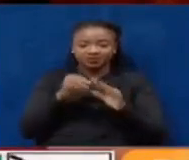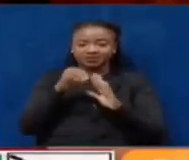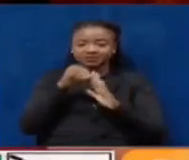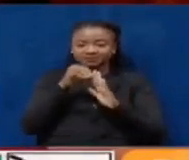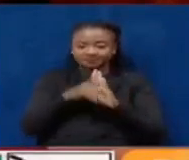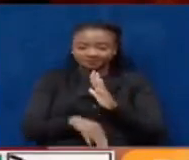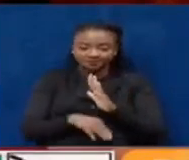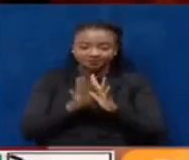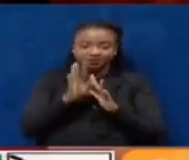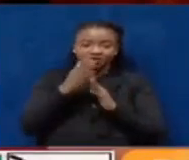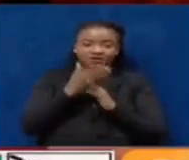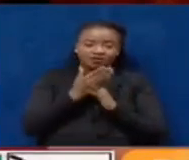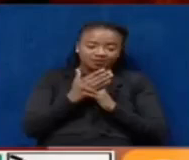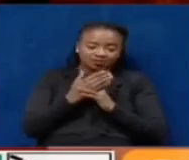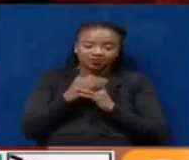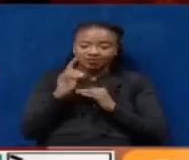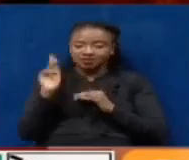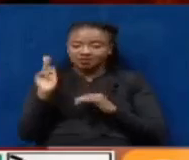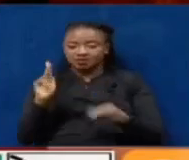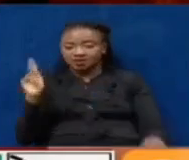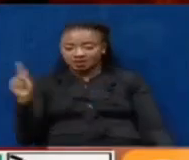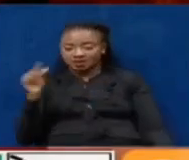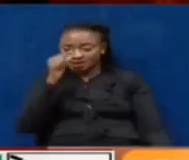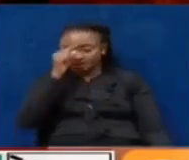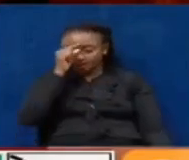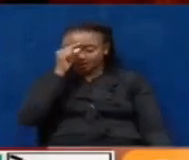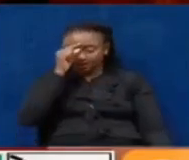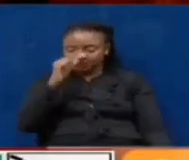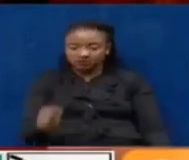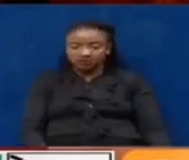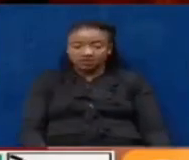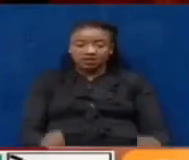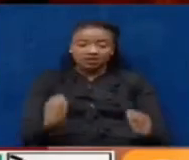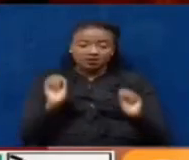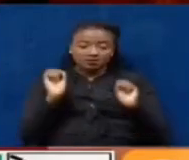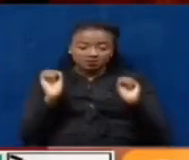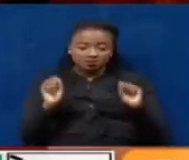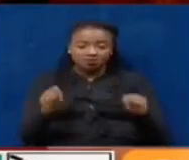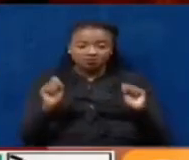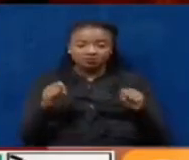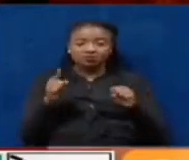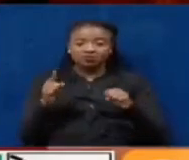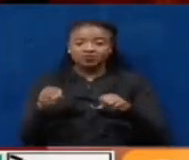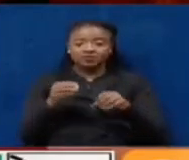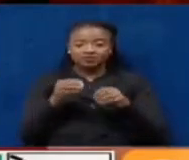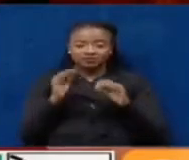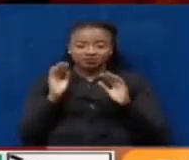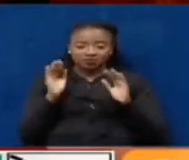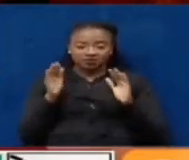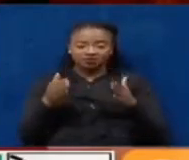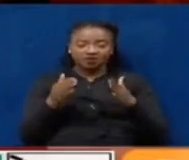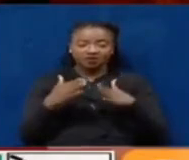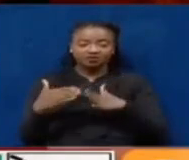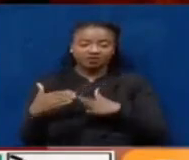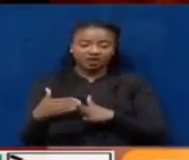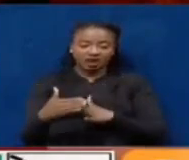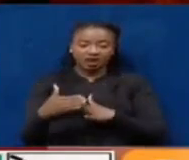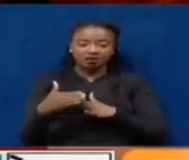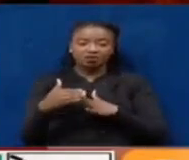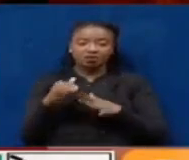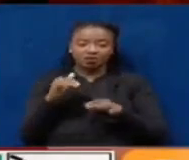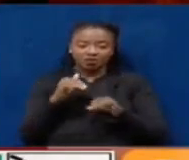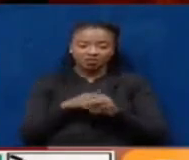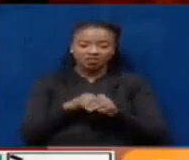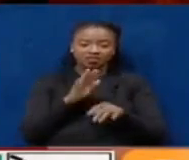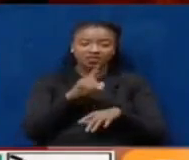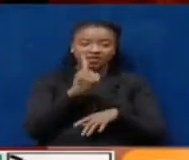within the Kenya Kwanza administration would perhaps have been handled within their PG or